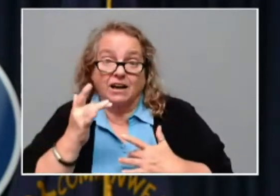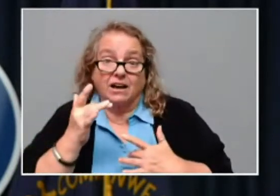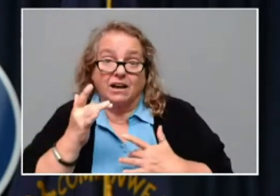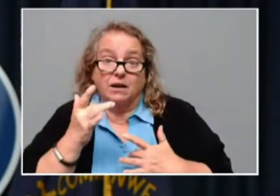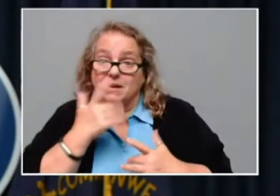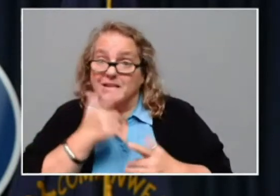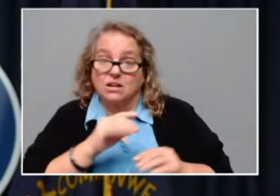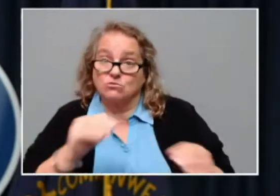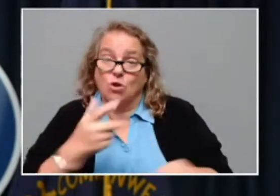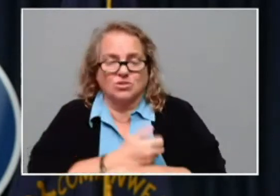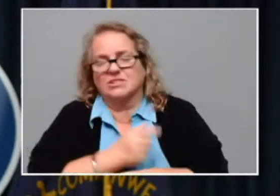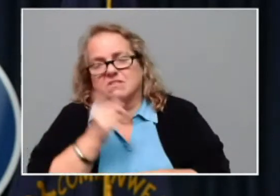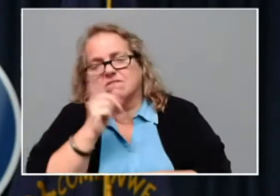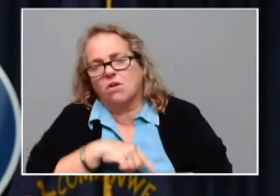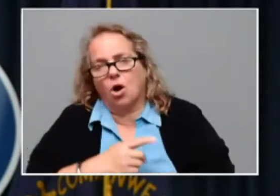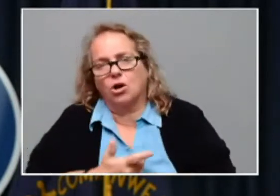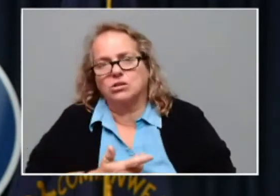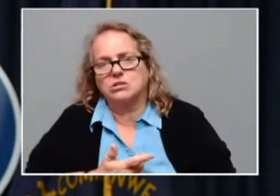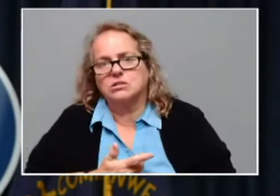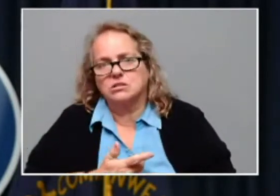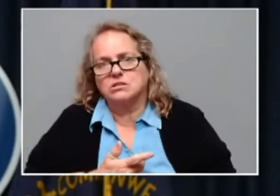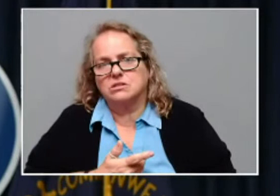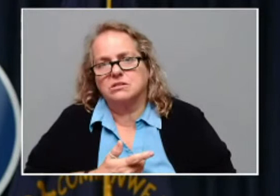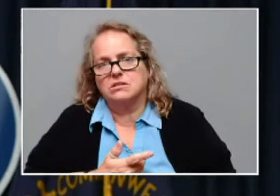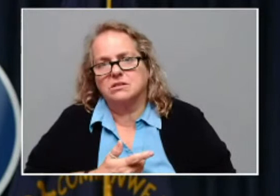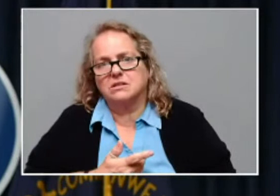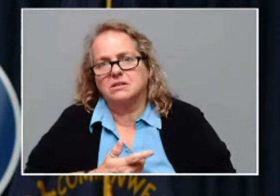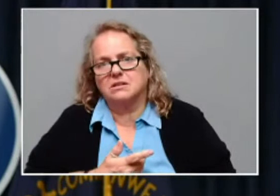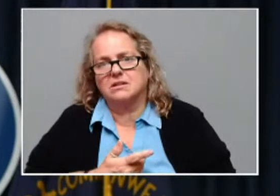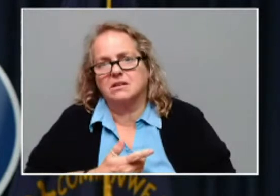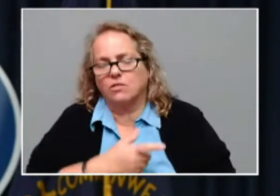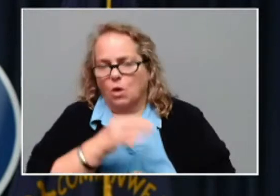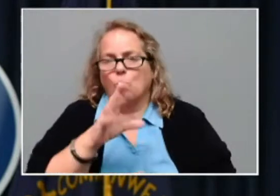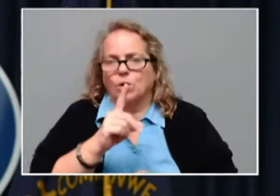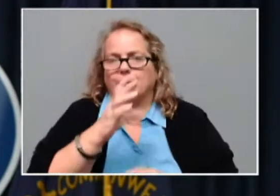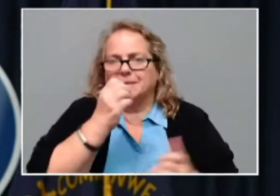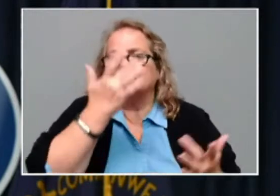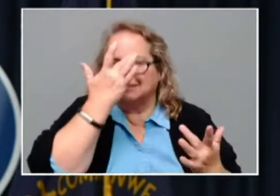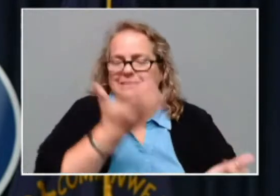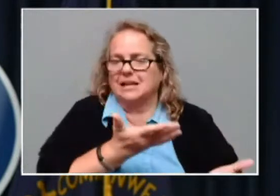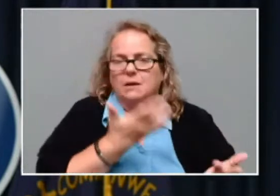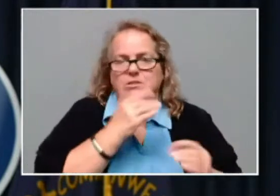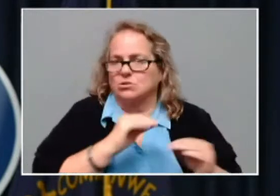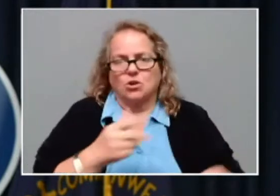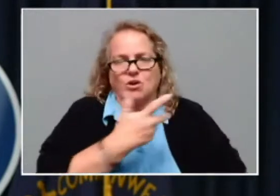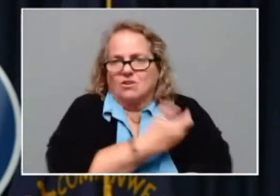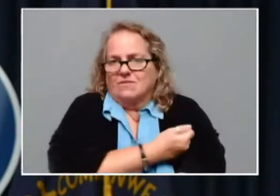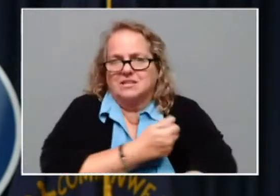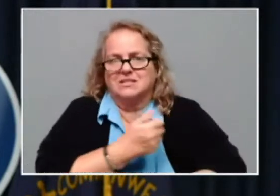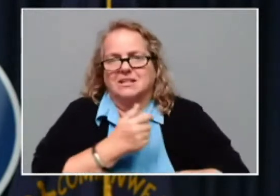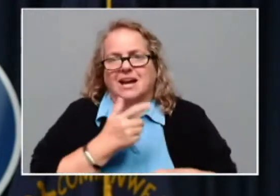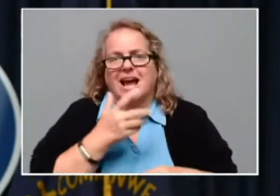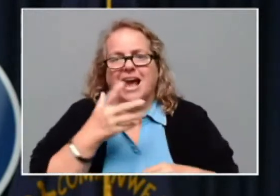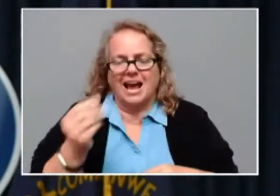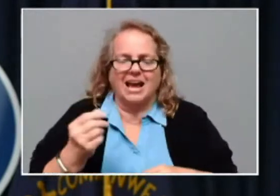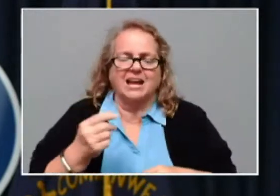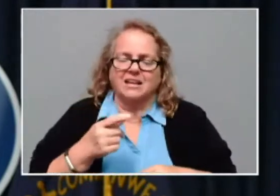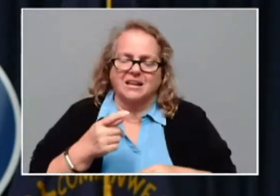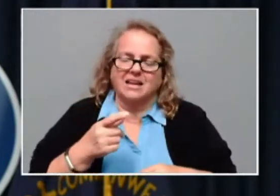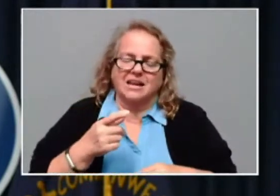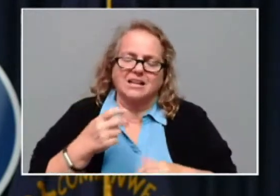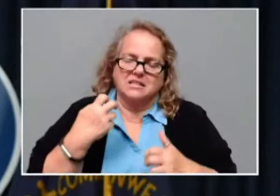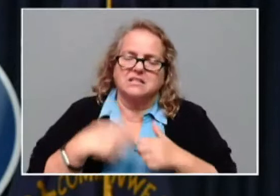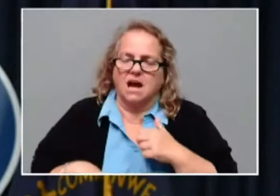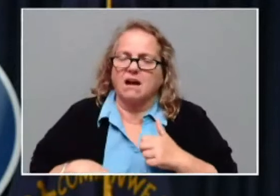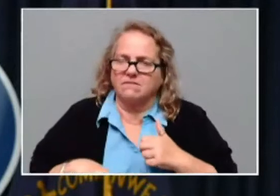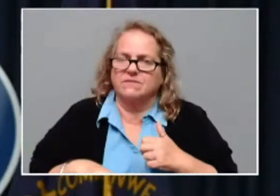and they stuck to their word, like other hospital systems did. And I know while we focus on that number